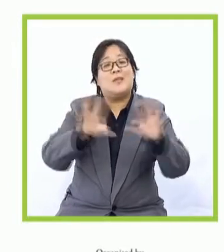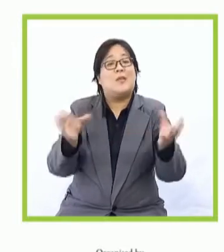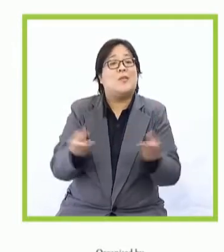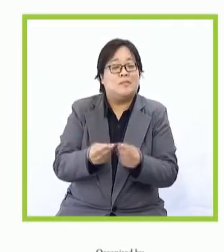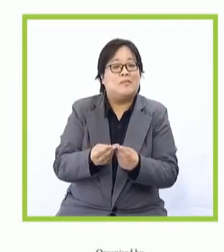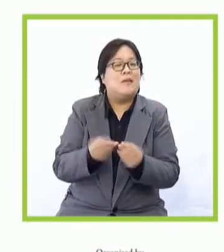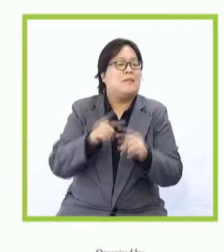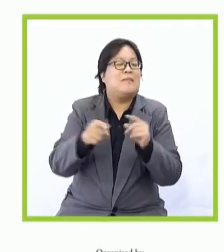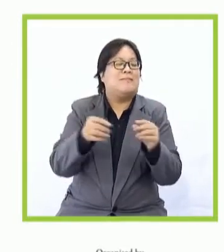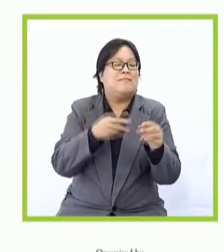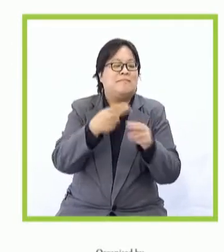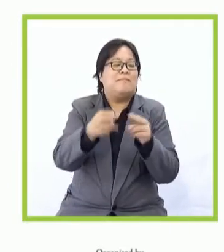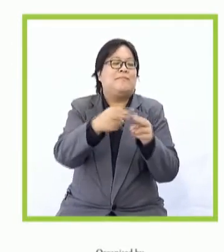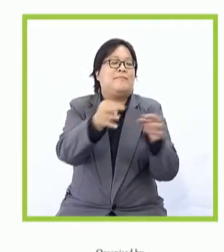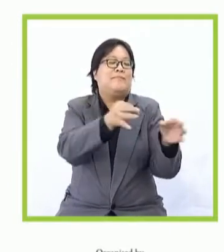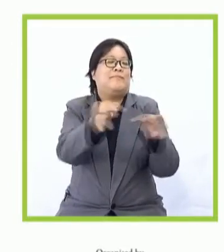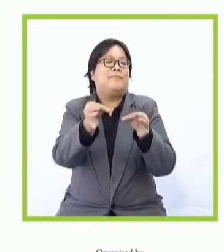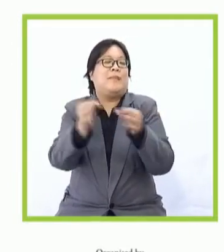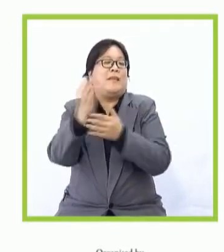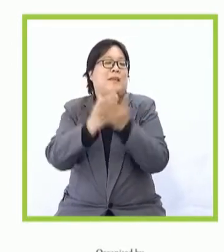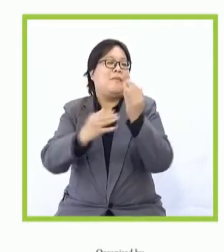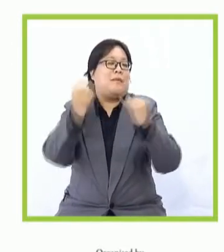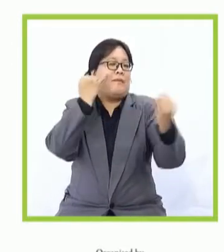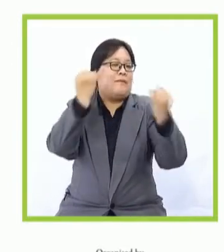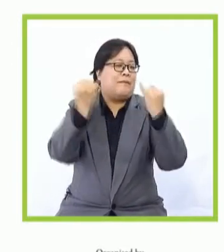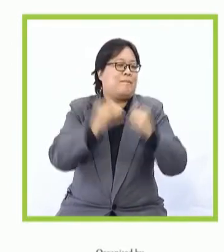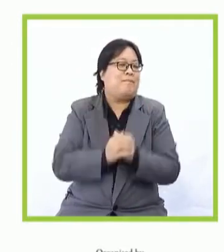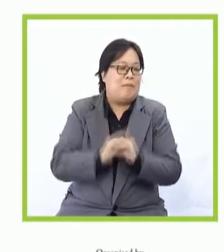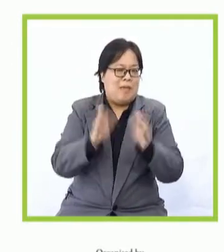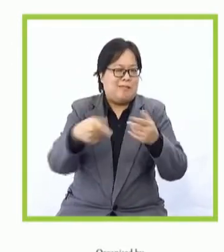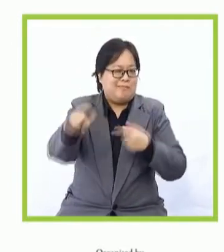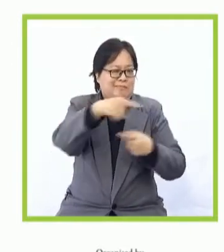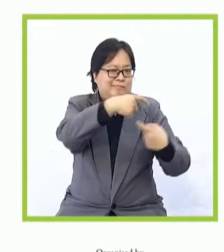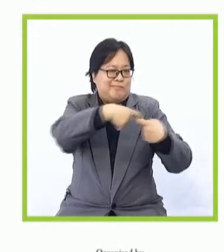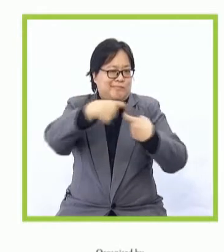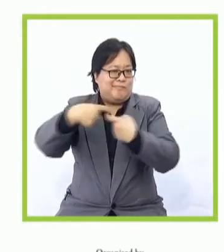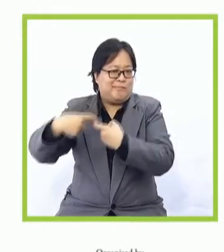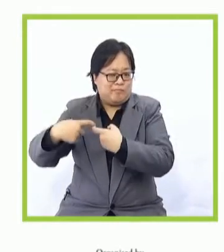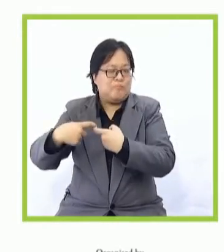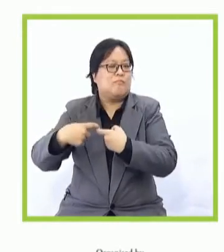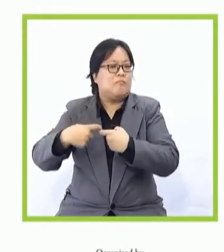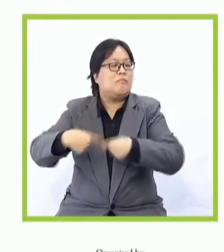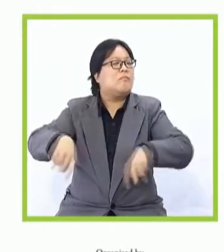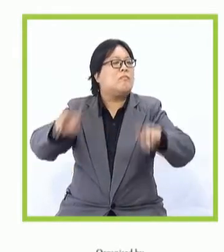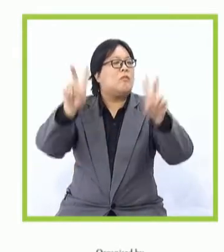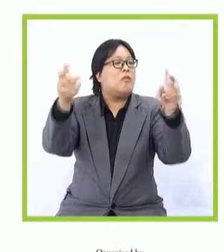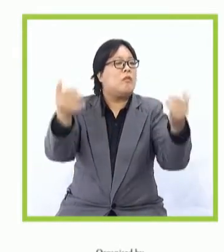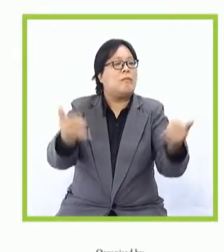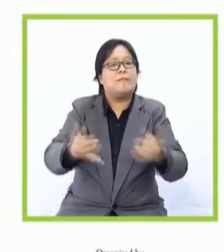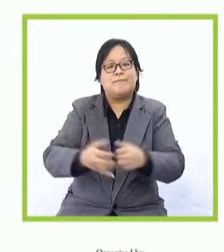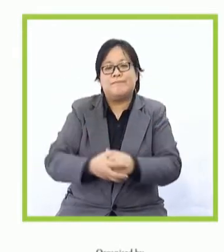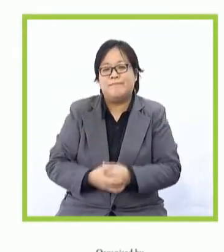just give a little bit of an introduction to some of the ideas and how they relate to the conversations that you're having today.